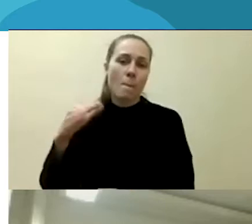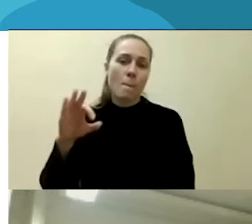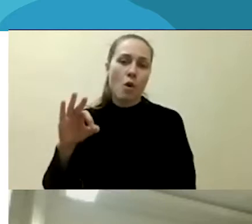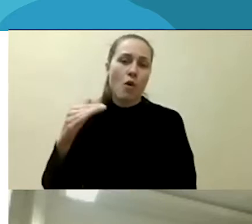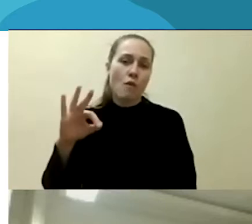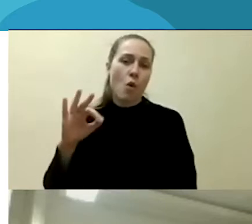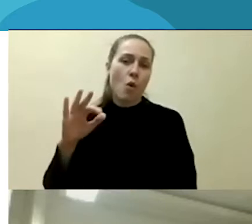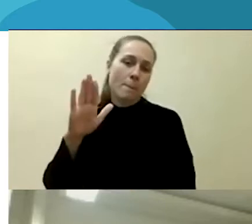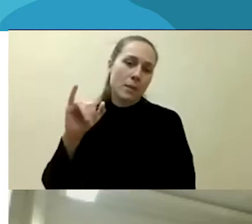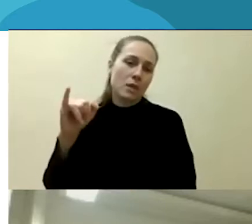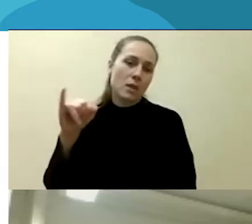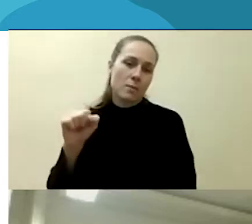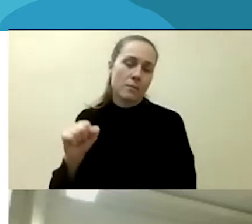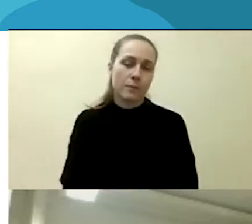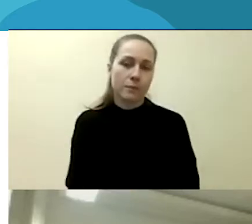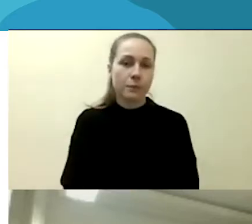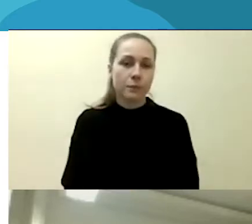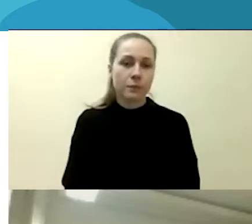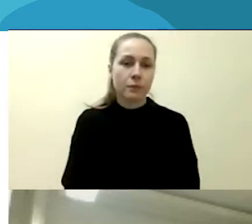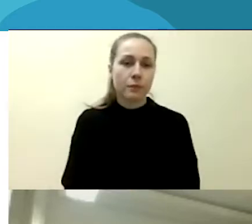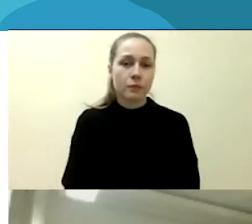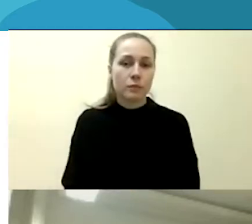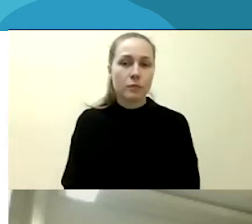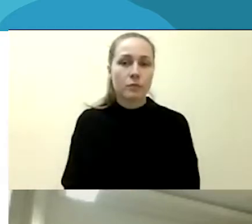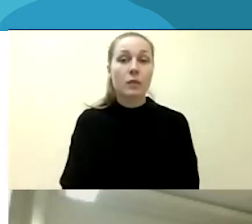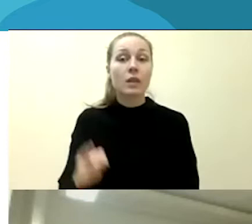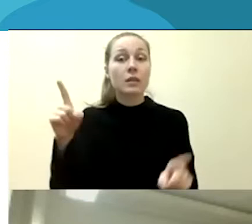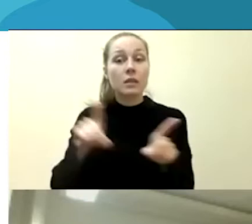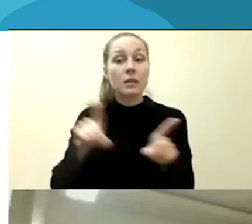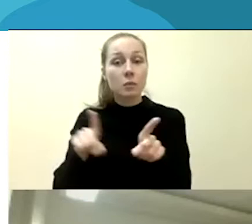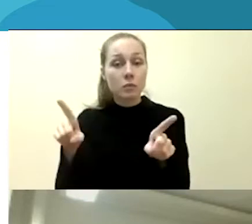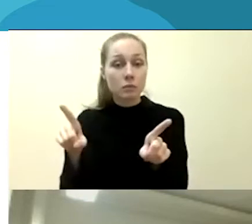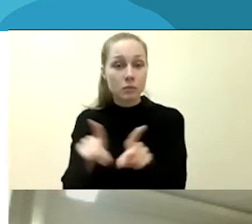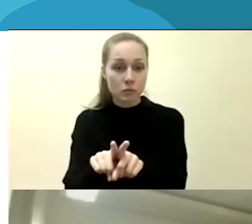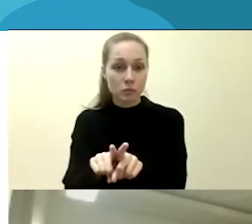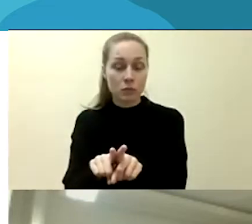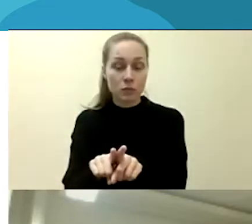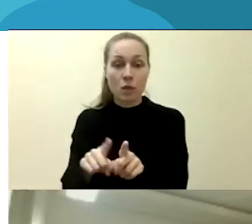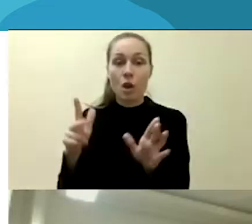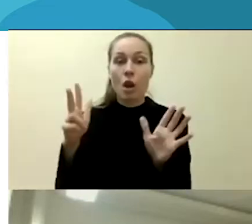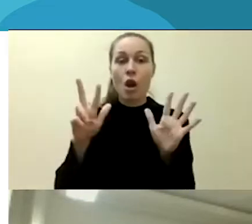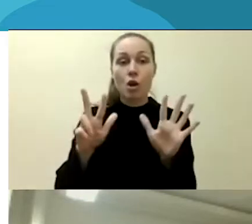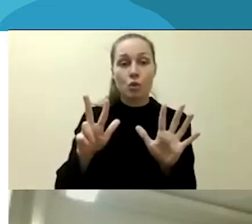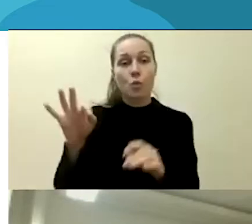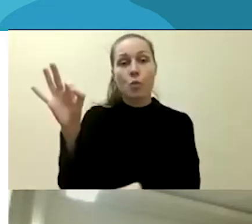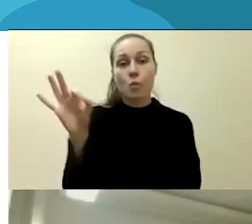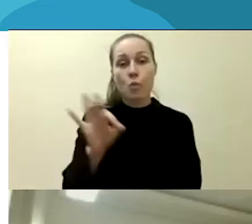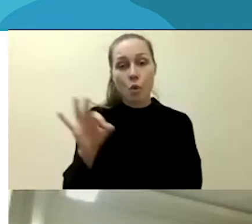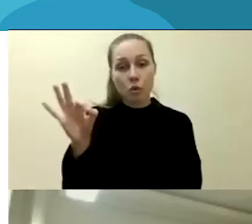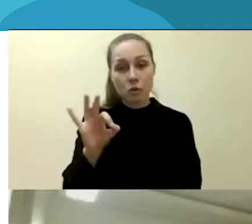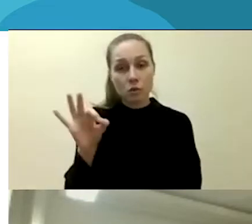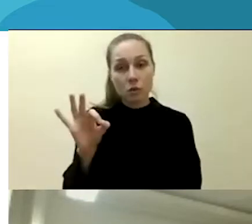Christophobic and other anti-religious 8%, 4% is anti-Semitic, and 1% is